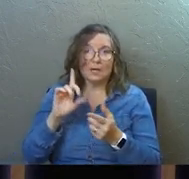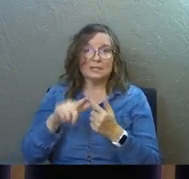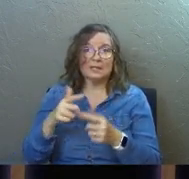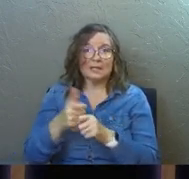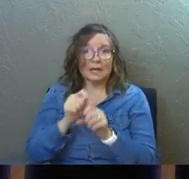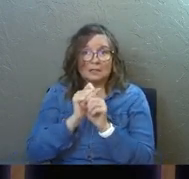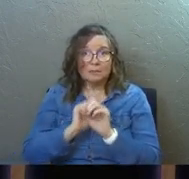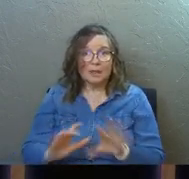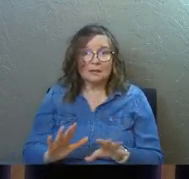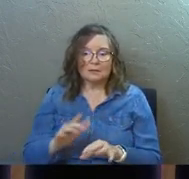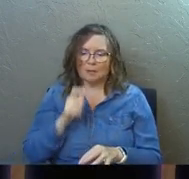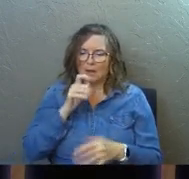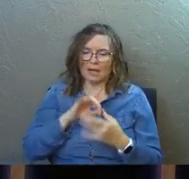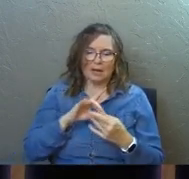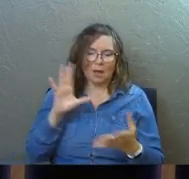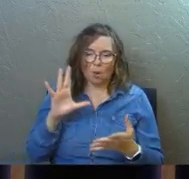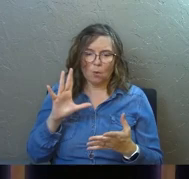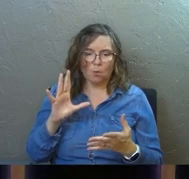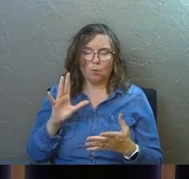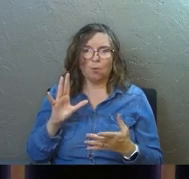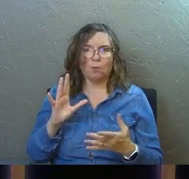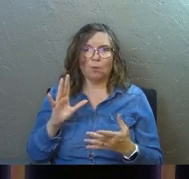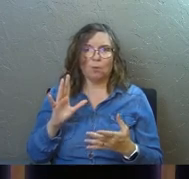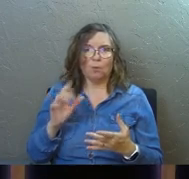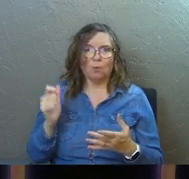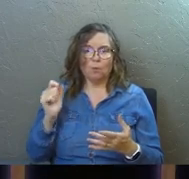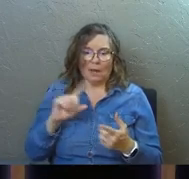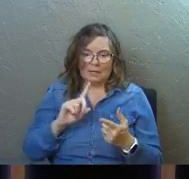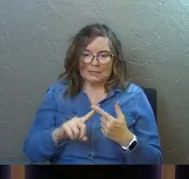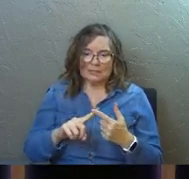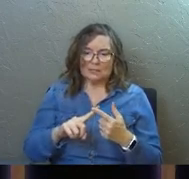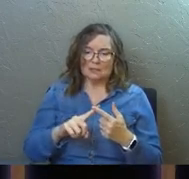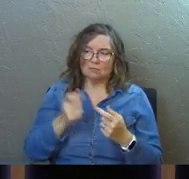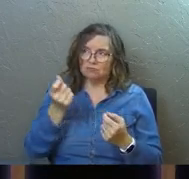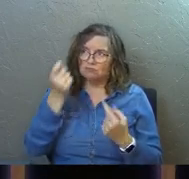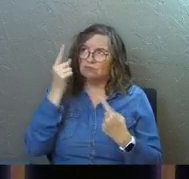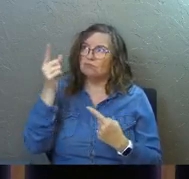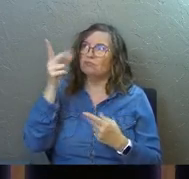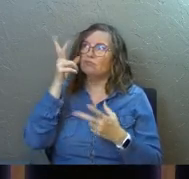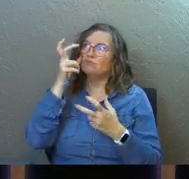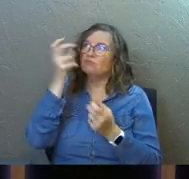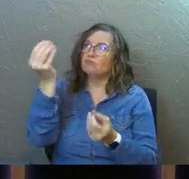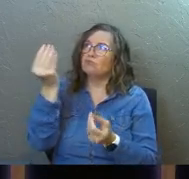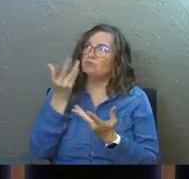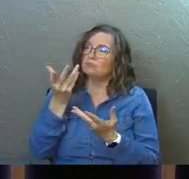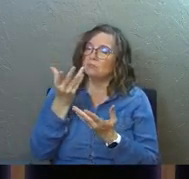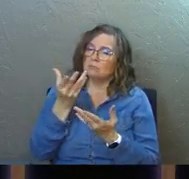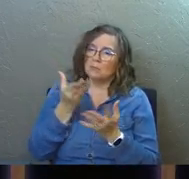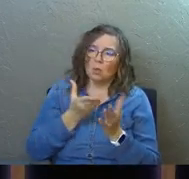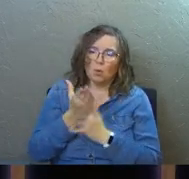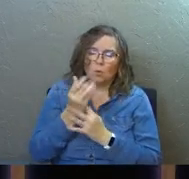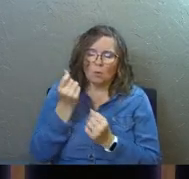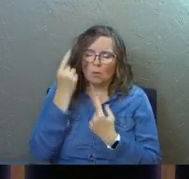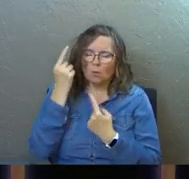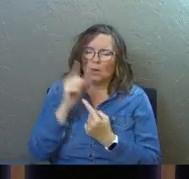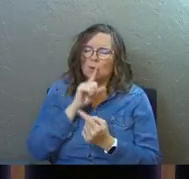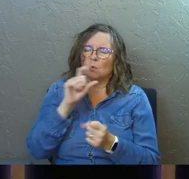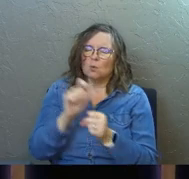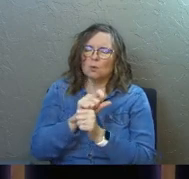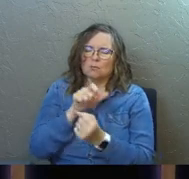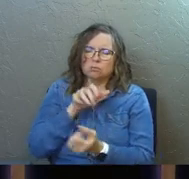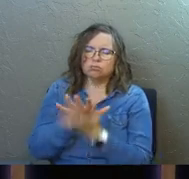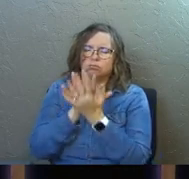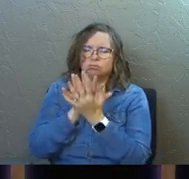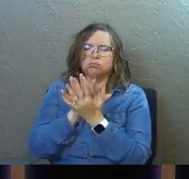right? I'm not going to let go until I hear your voice, until I get breakthrough, until I know you're real.